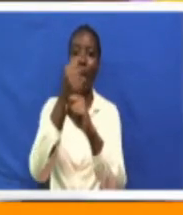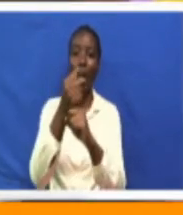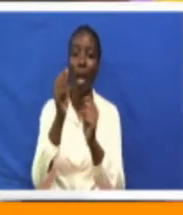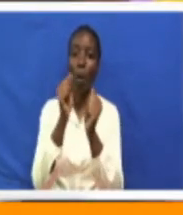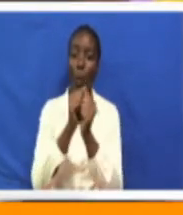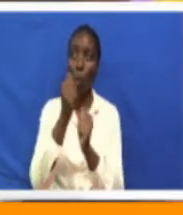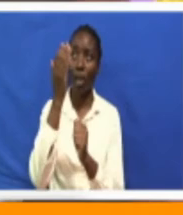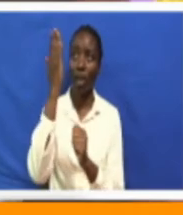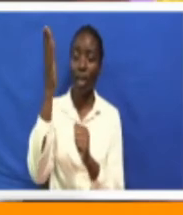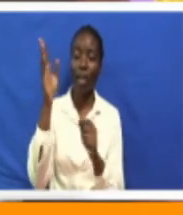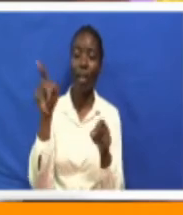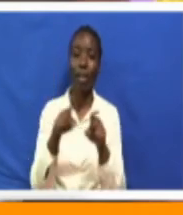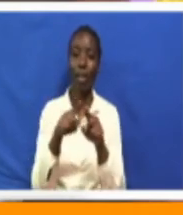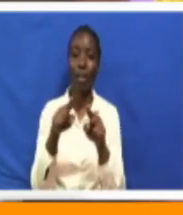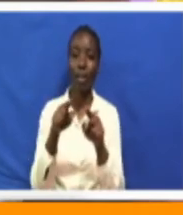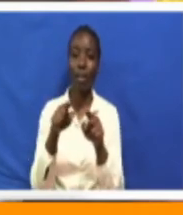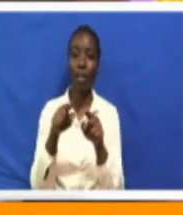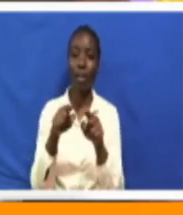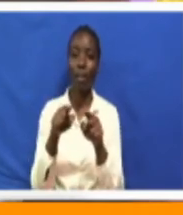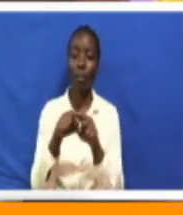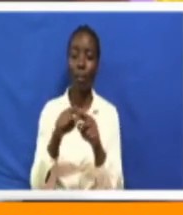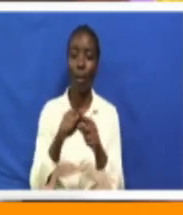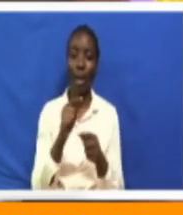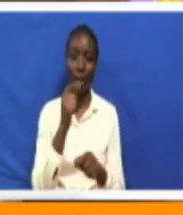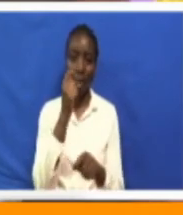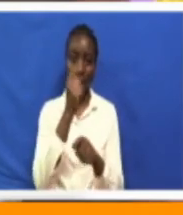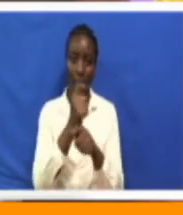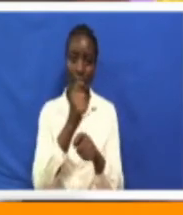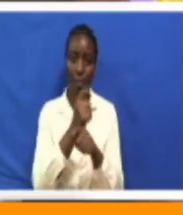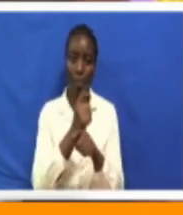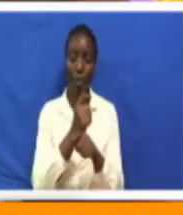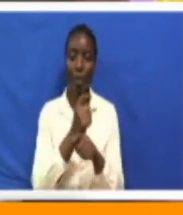and the Temple of the Holy Spirit